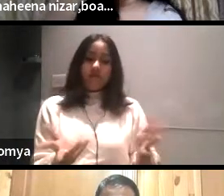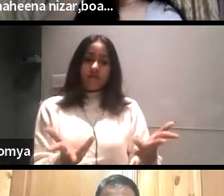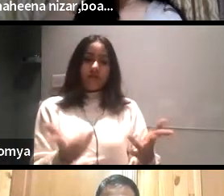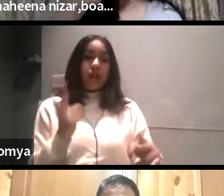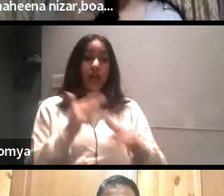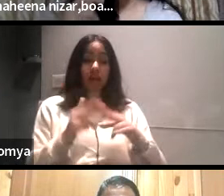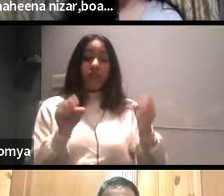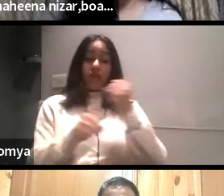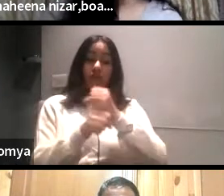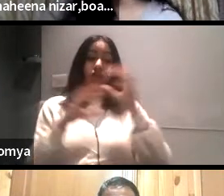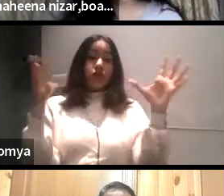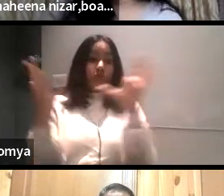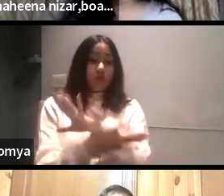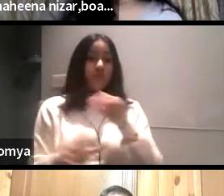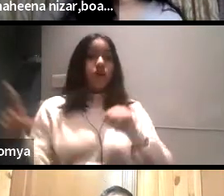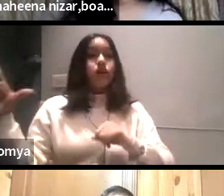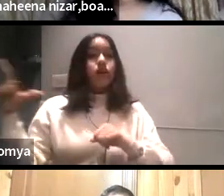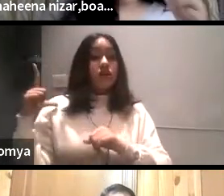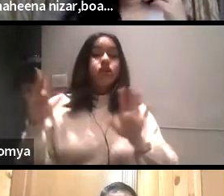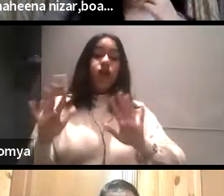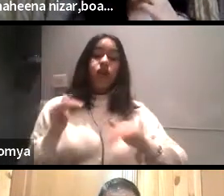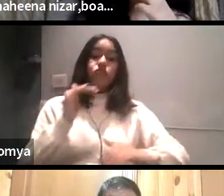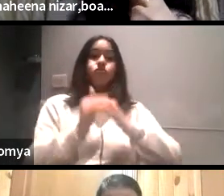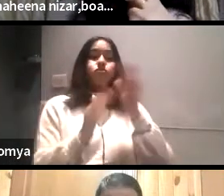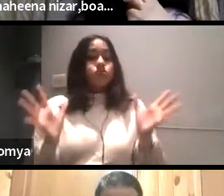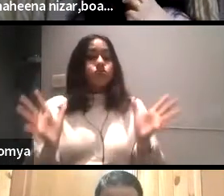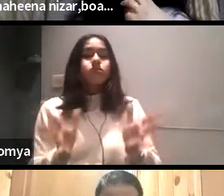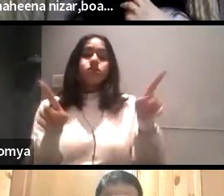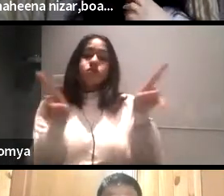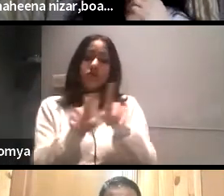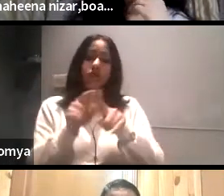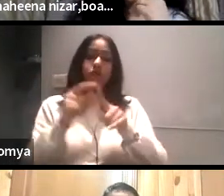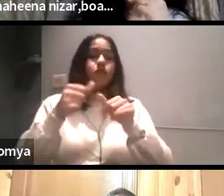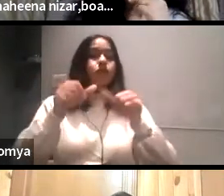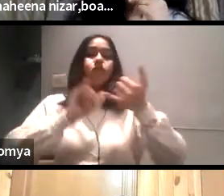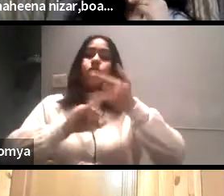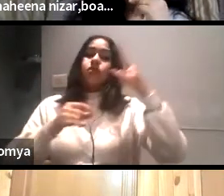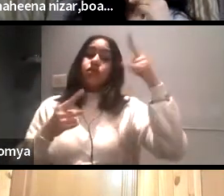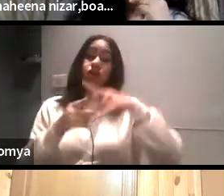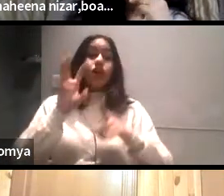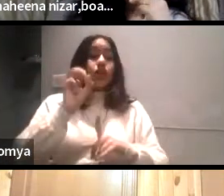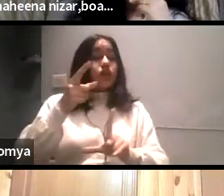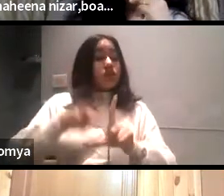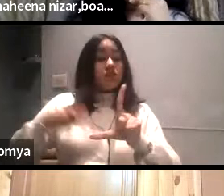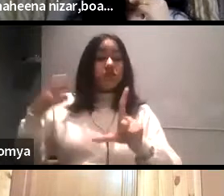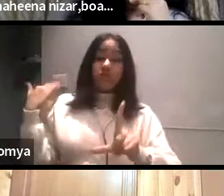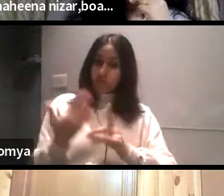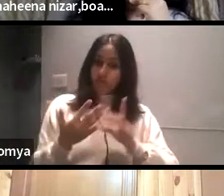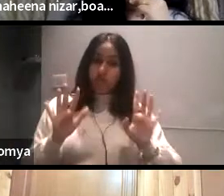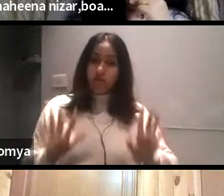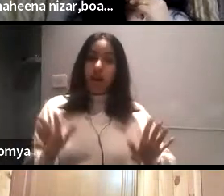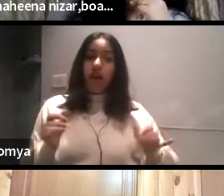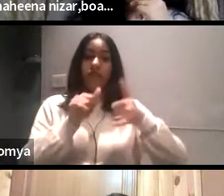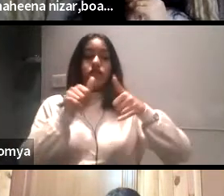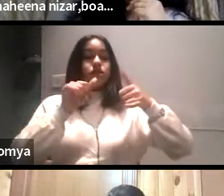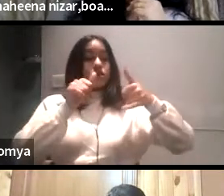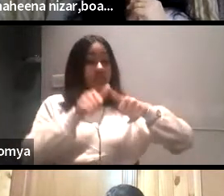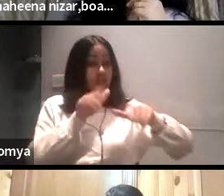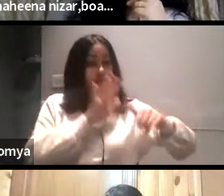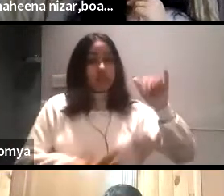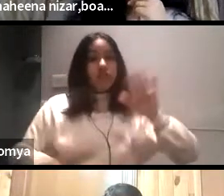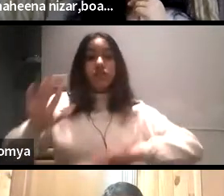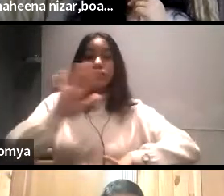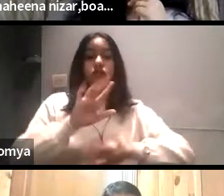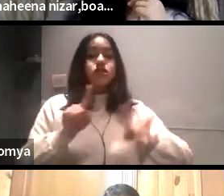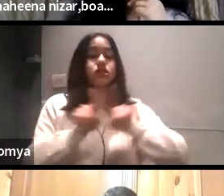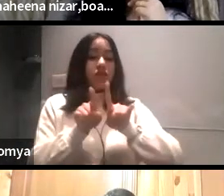been a global leader in promoting disability inclusion for the past over 30 years. And the